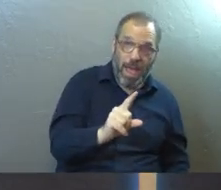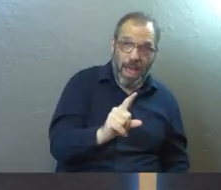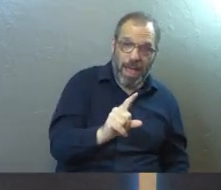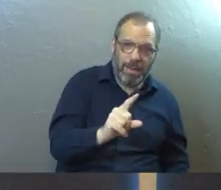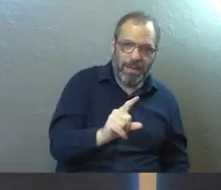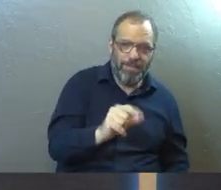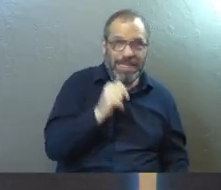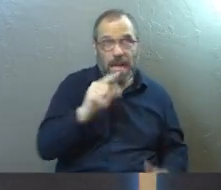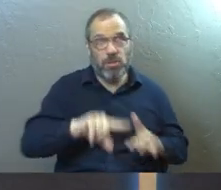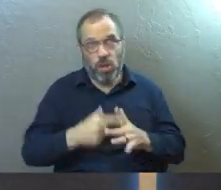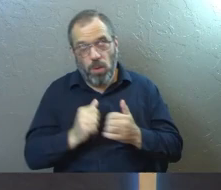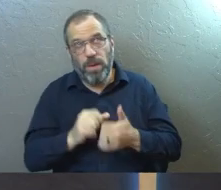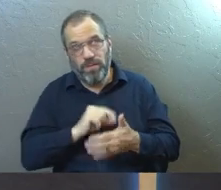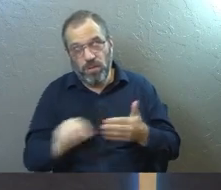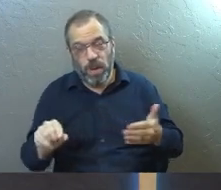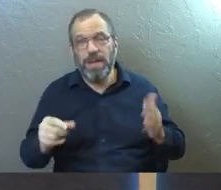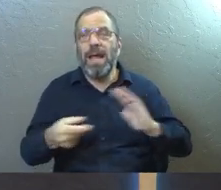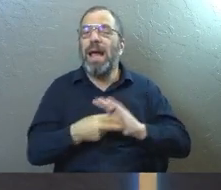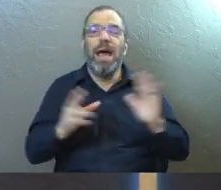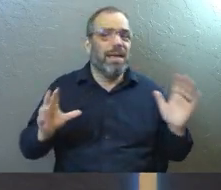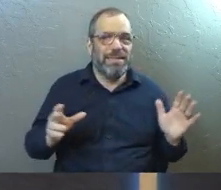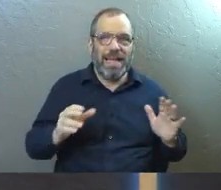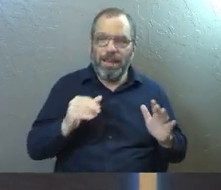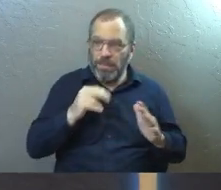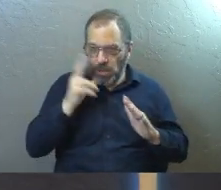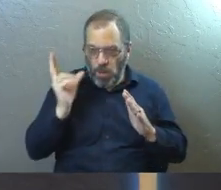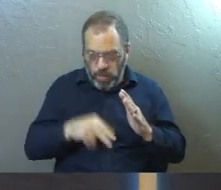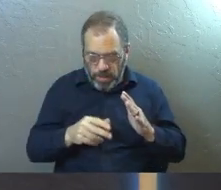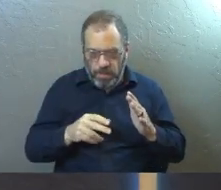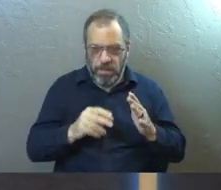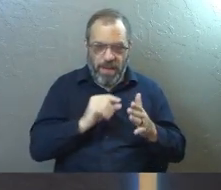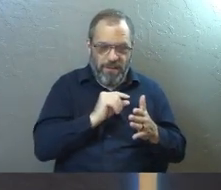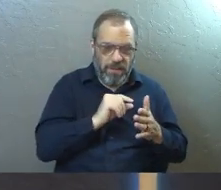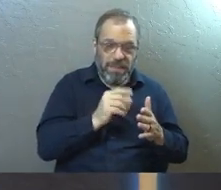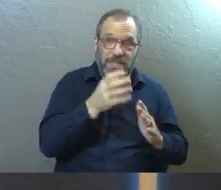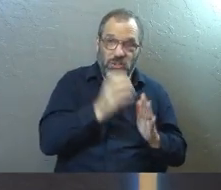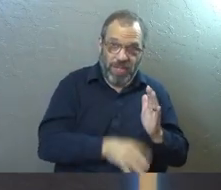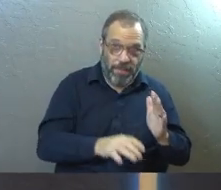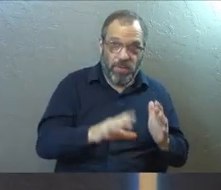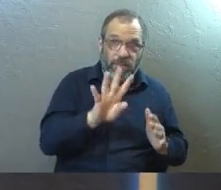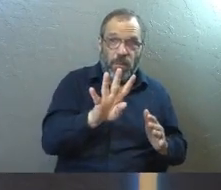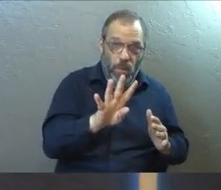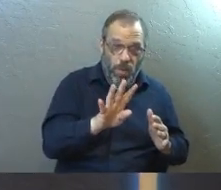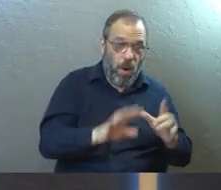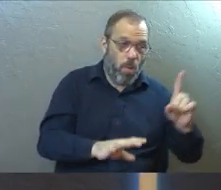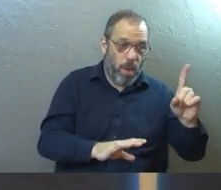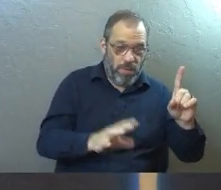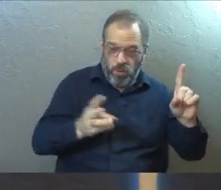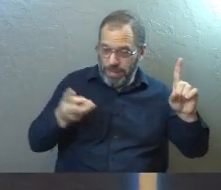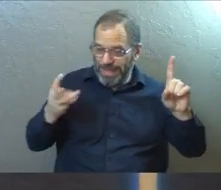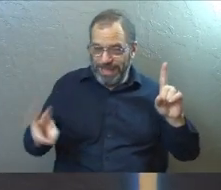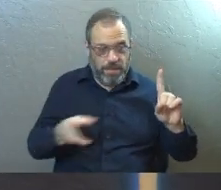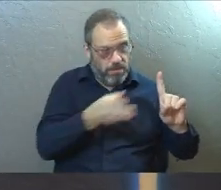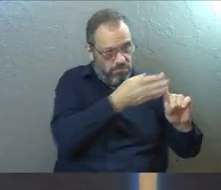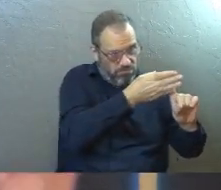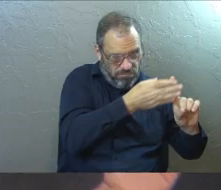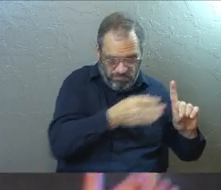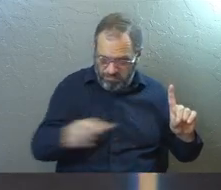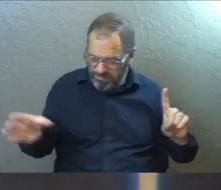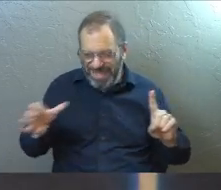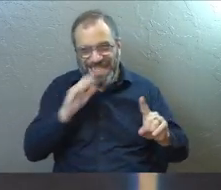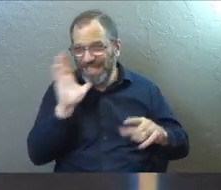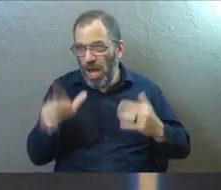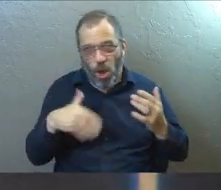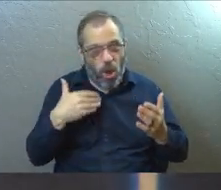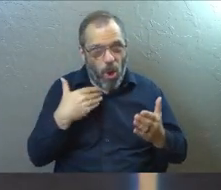going to start in verse 1. So what I mean by that is we're not going to read through verses. This chapter's pretty big, verses 1 through 16. We're not going to read